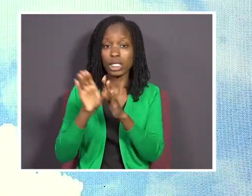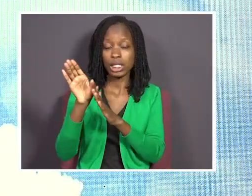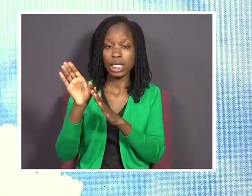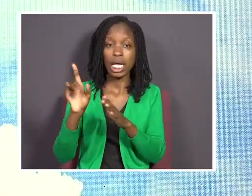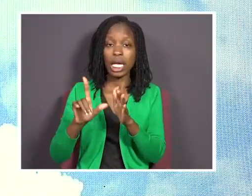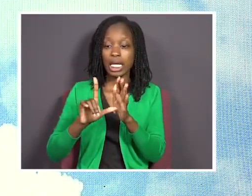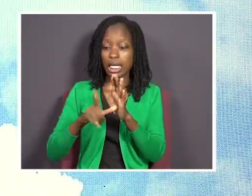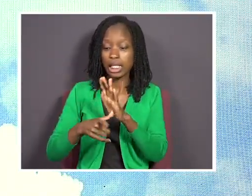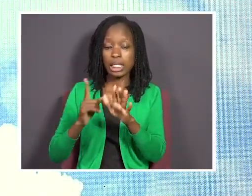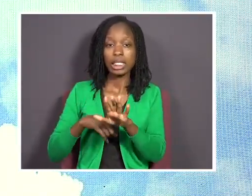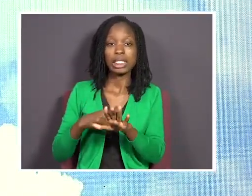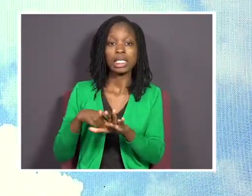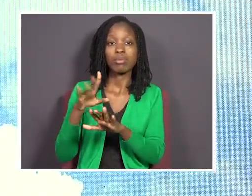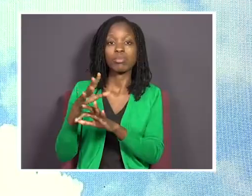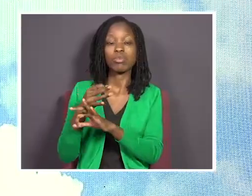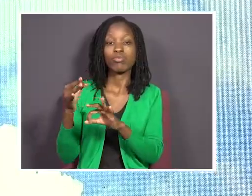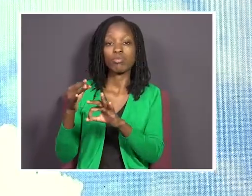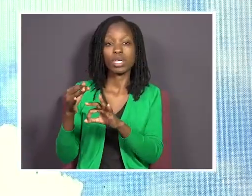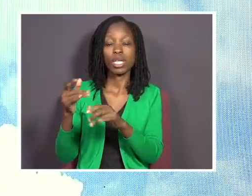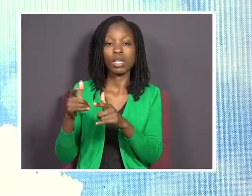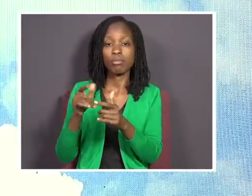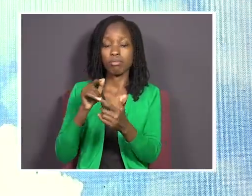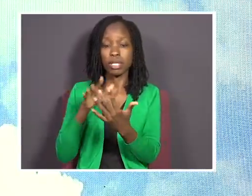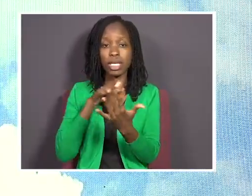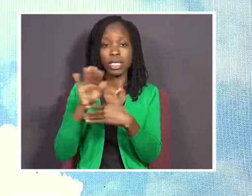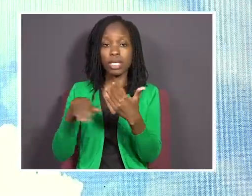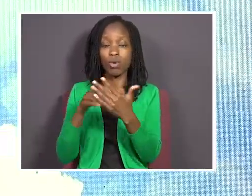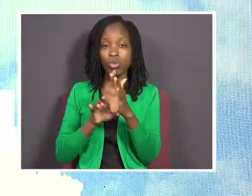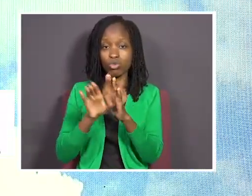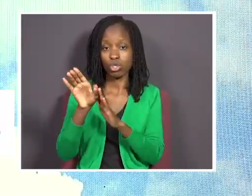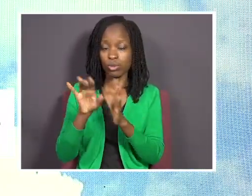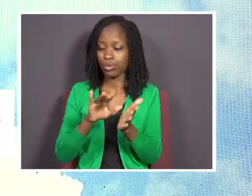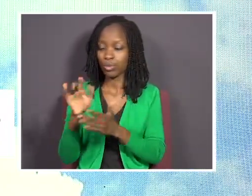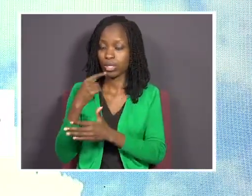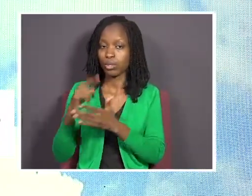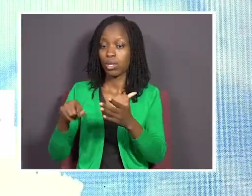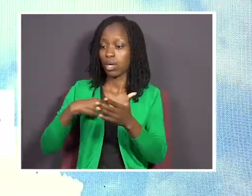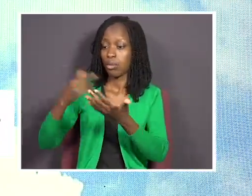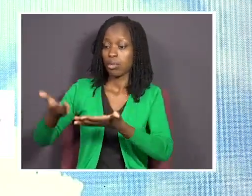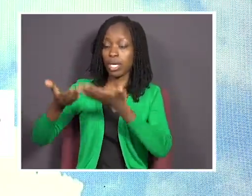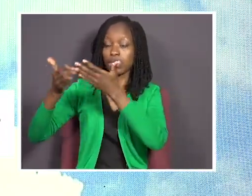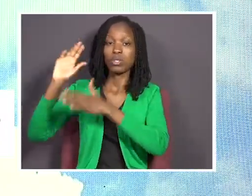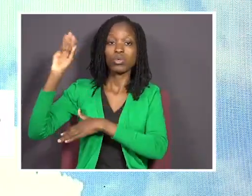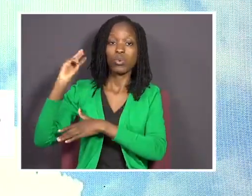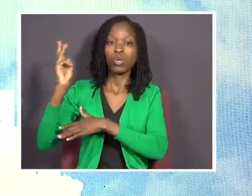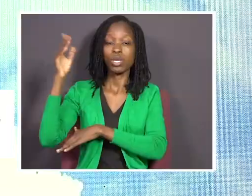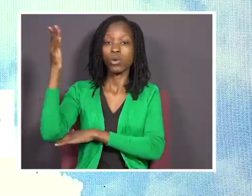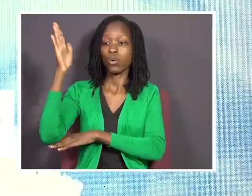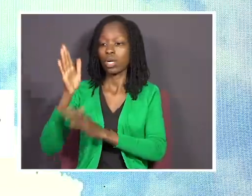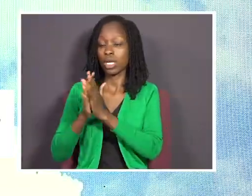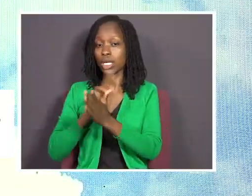you have time later, please read the whole psalm. It says, I will exalt you, my God, the